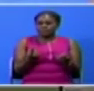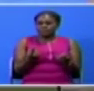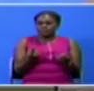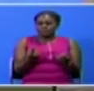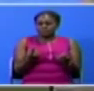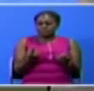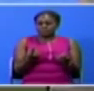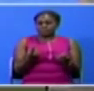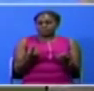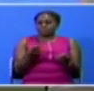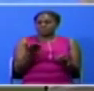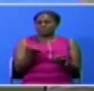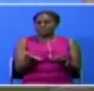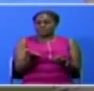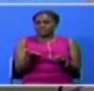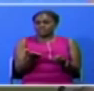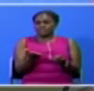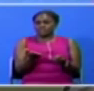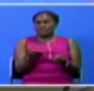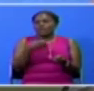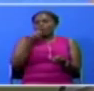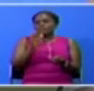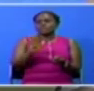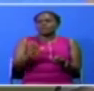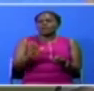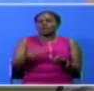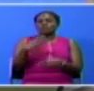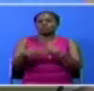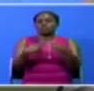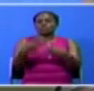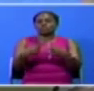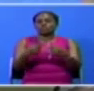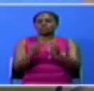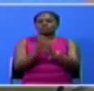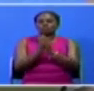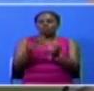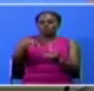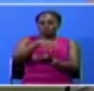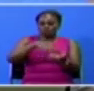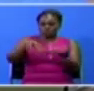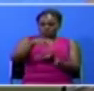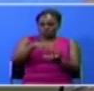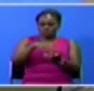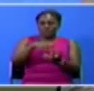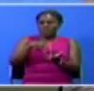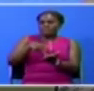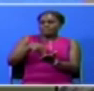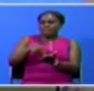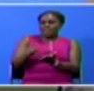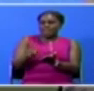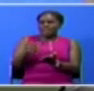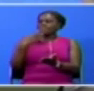Well, of course, that is their rejoinder to that ongoing fiasco around that Jamii Telecom had paid